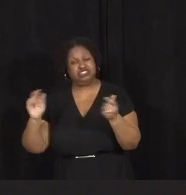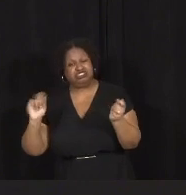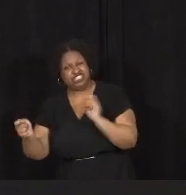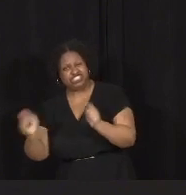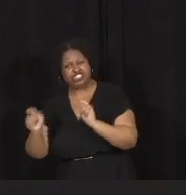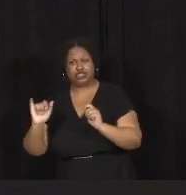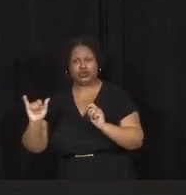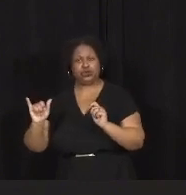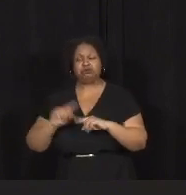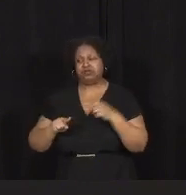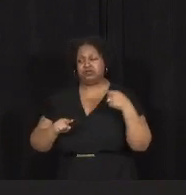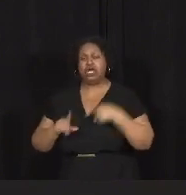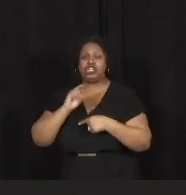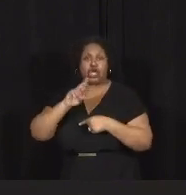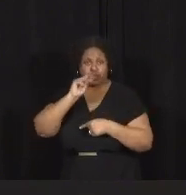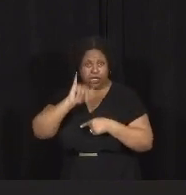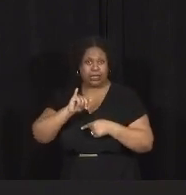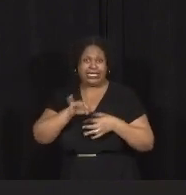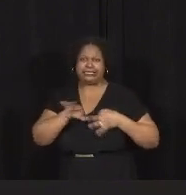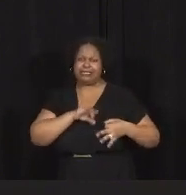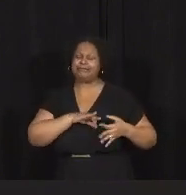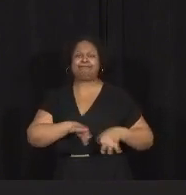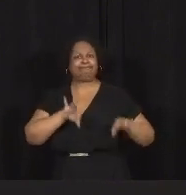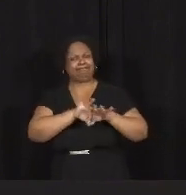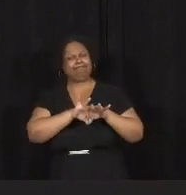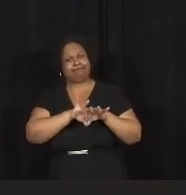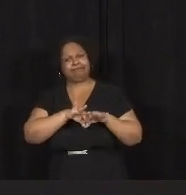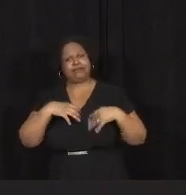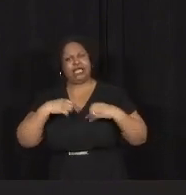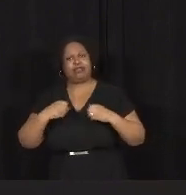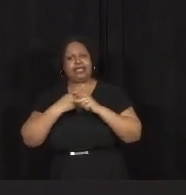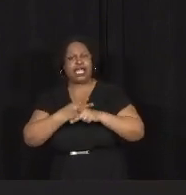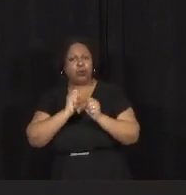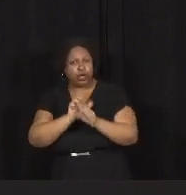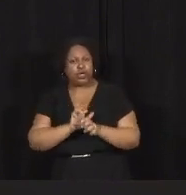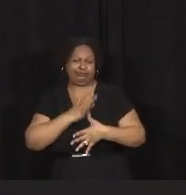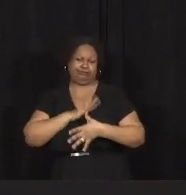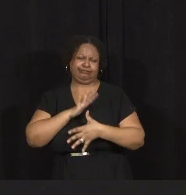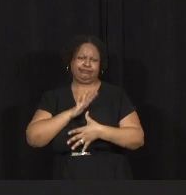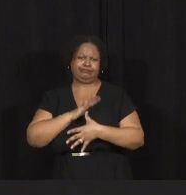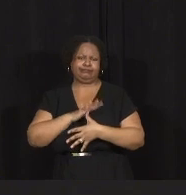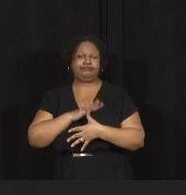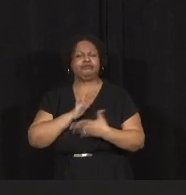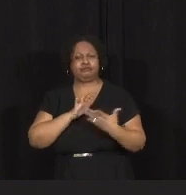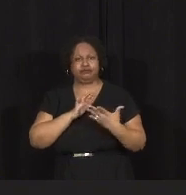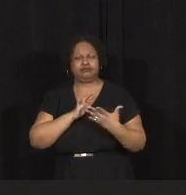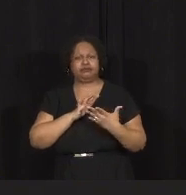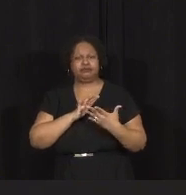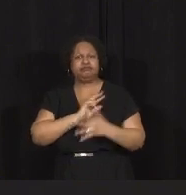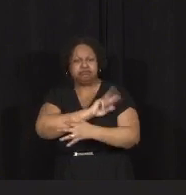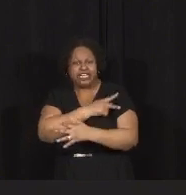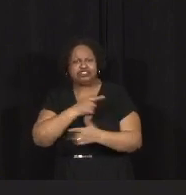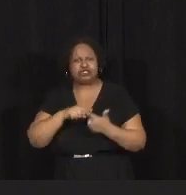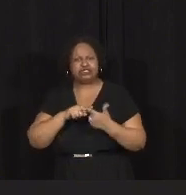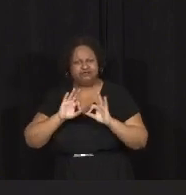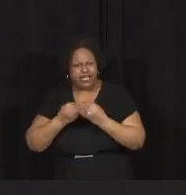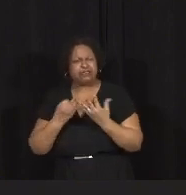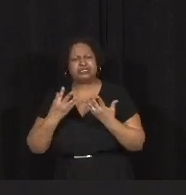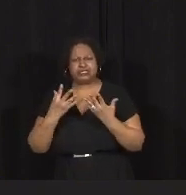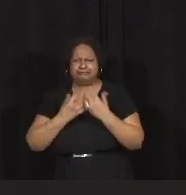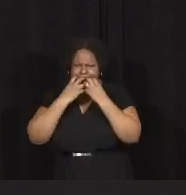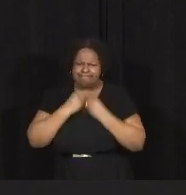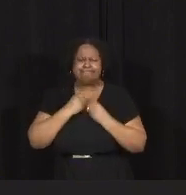healthcare workers, the people that they serve, our patients and families, and we move everything in that direction to support them. Thank